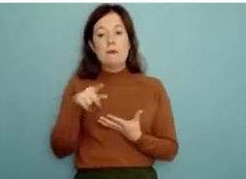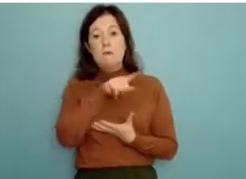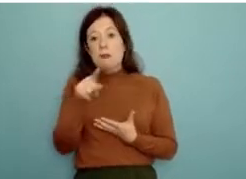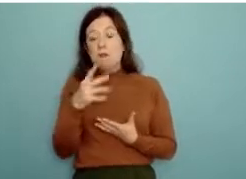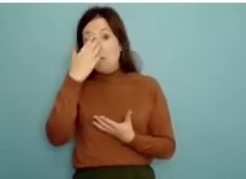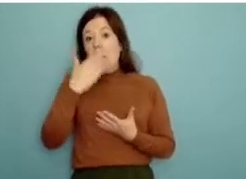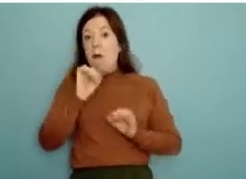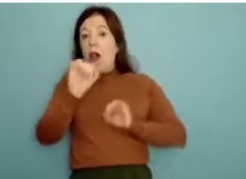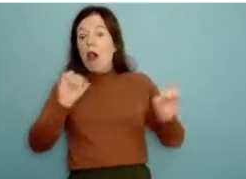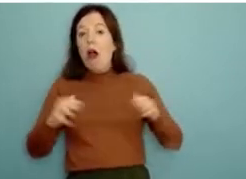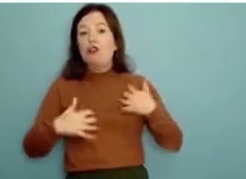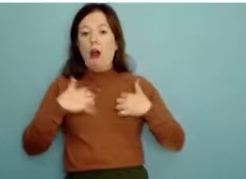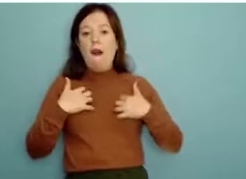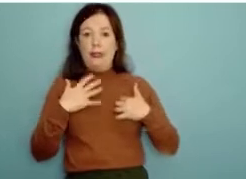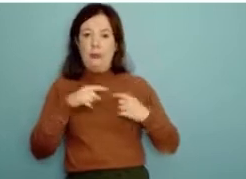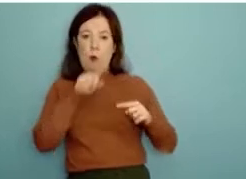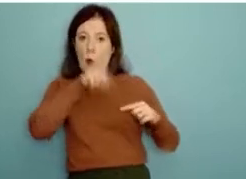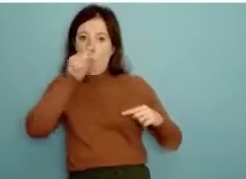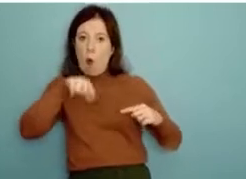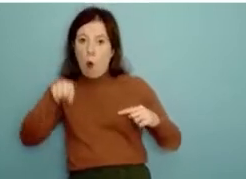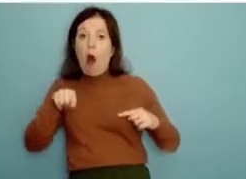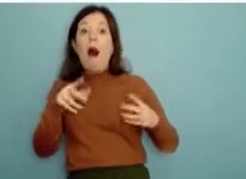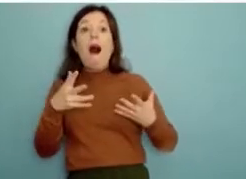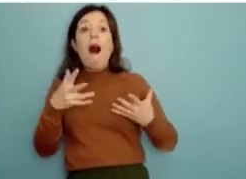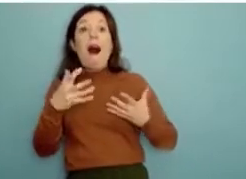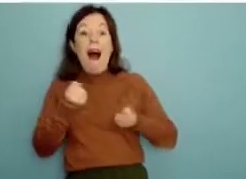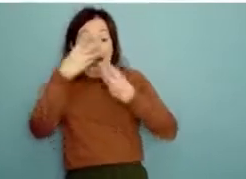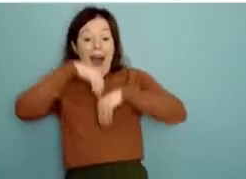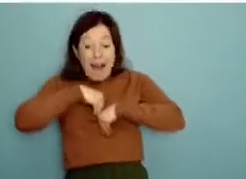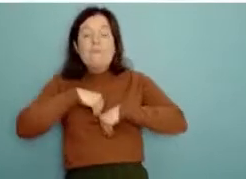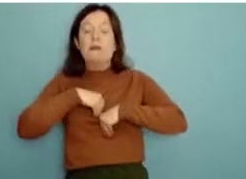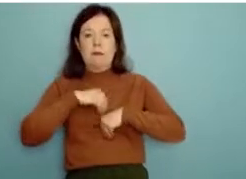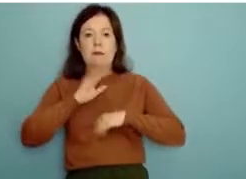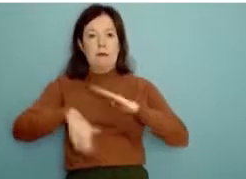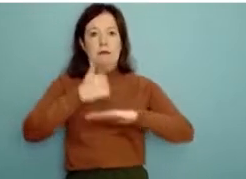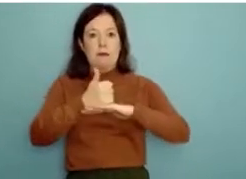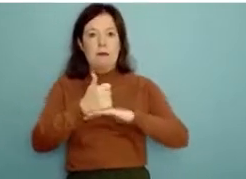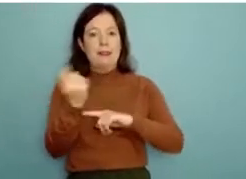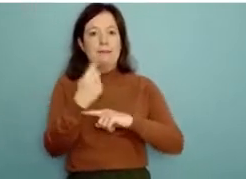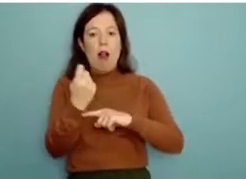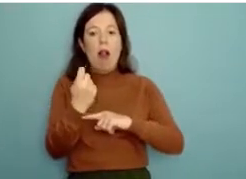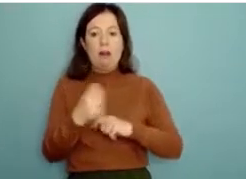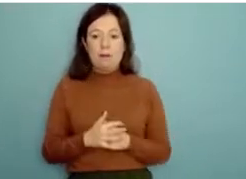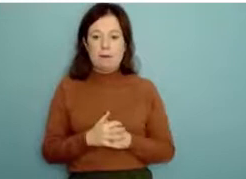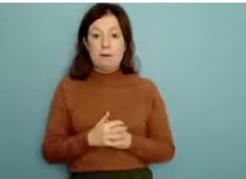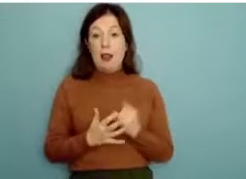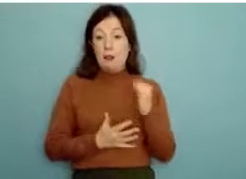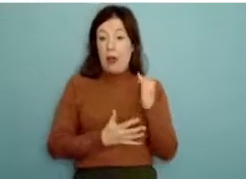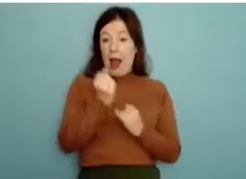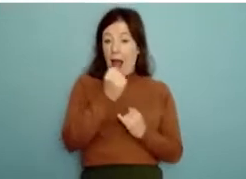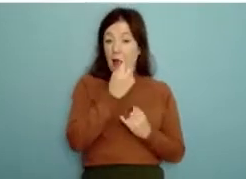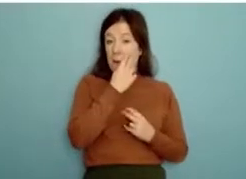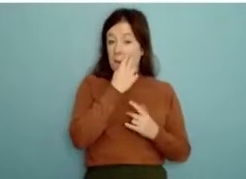drivers need to be in place for implementation of something to be successful. So if we apply that to outcome measure collection in young people's mental